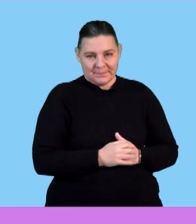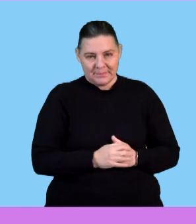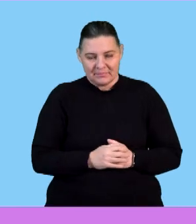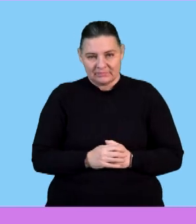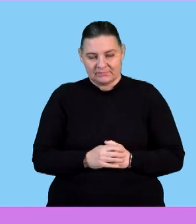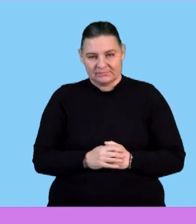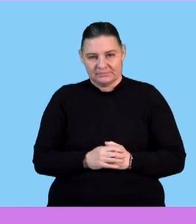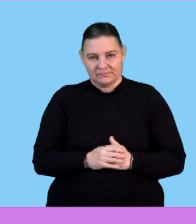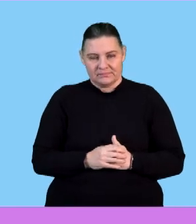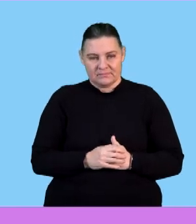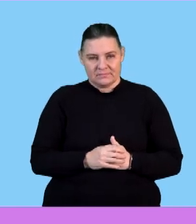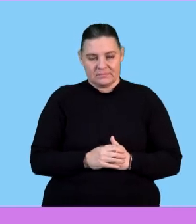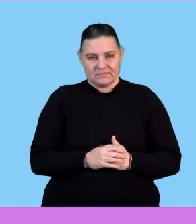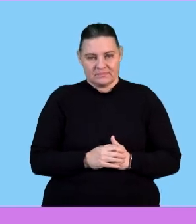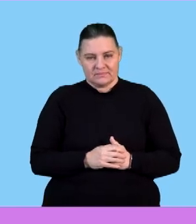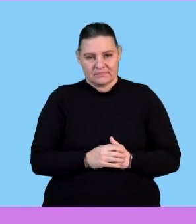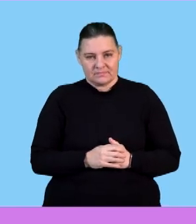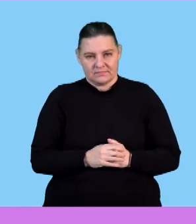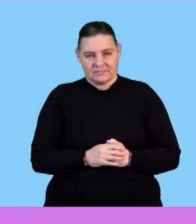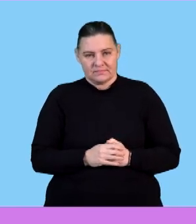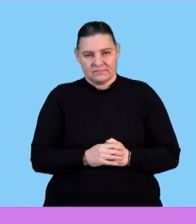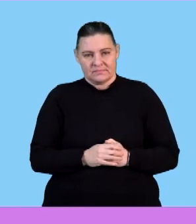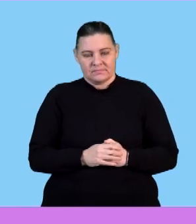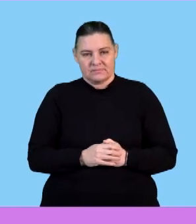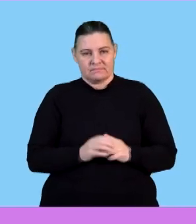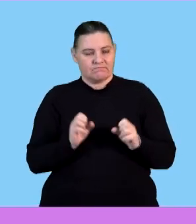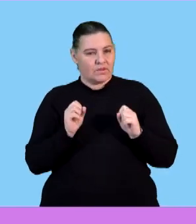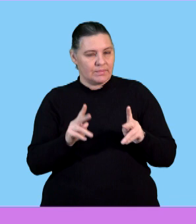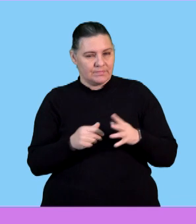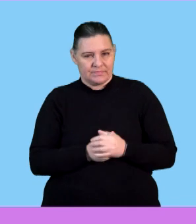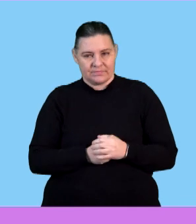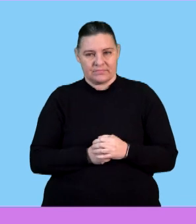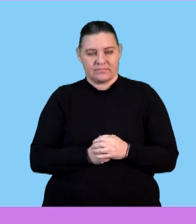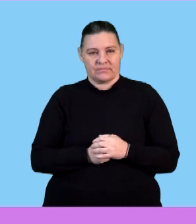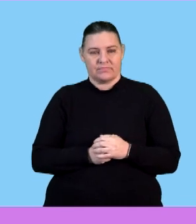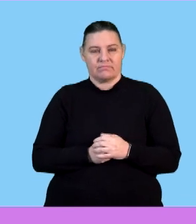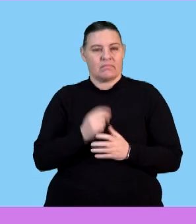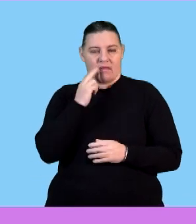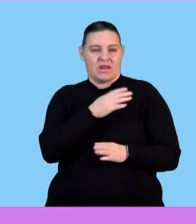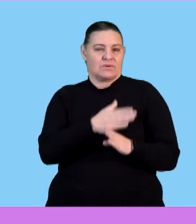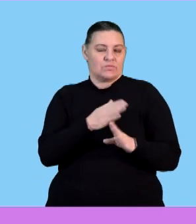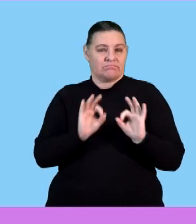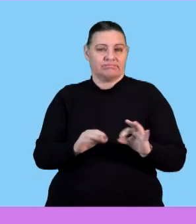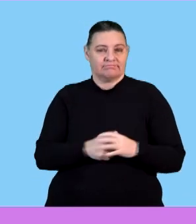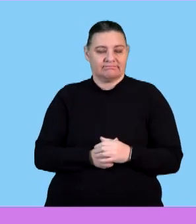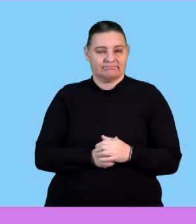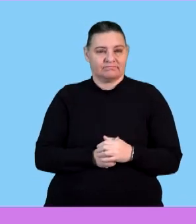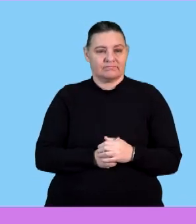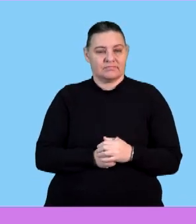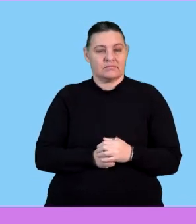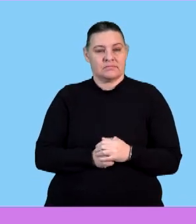would also be 3 centimeters. All right. Nice work.